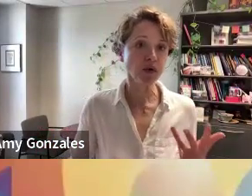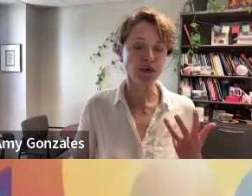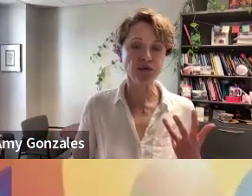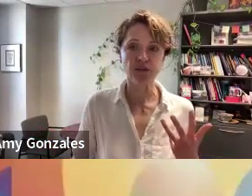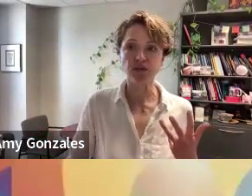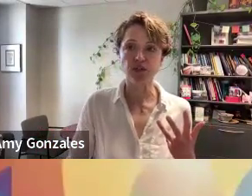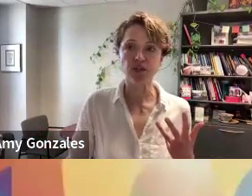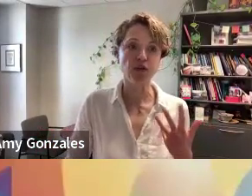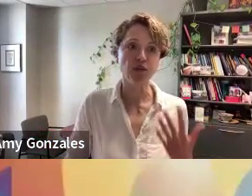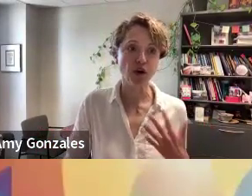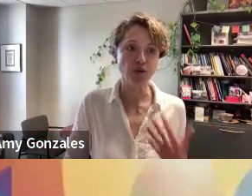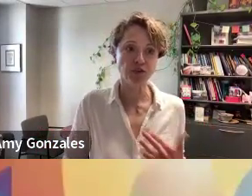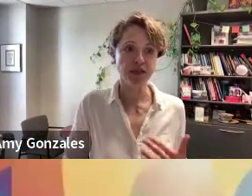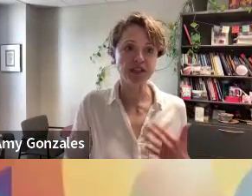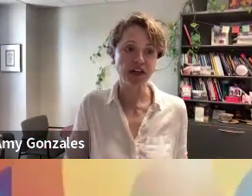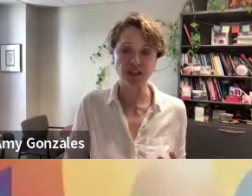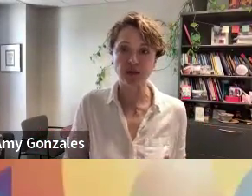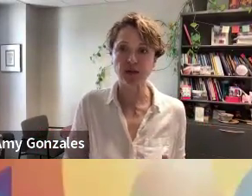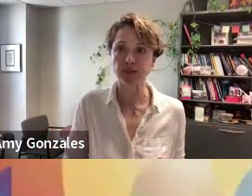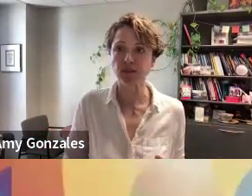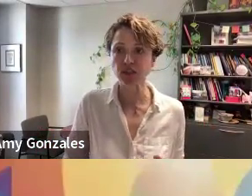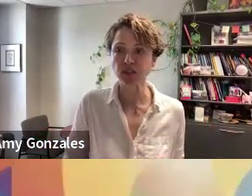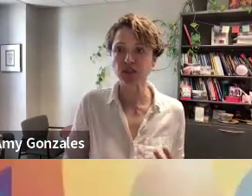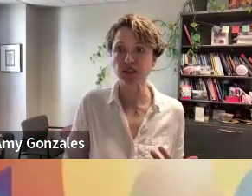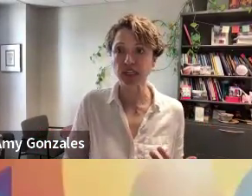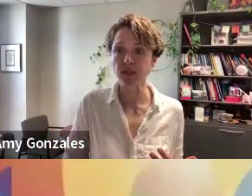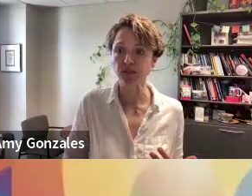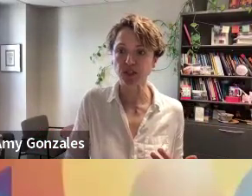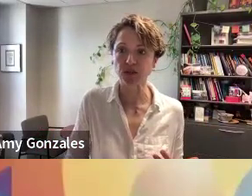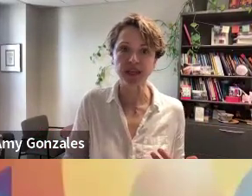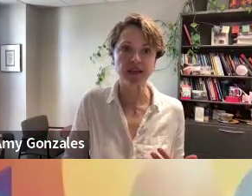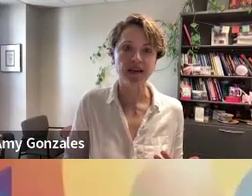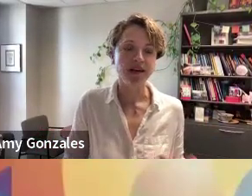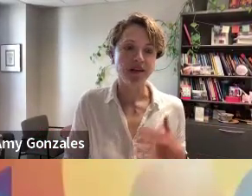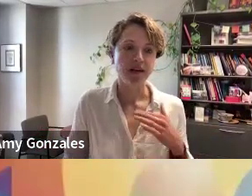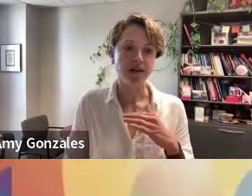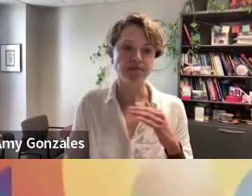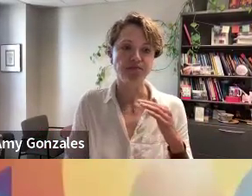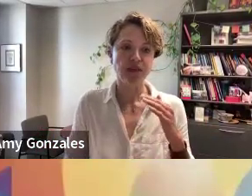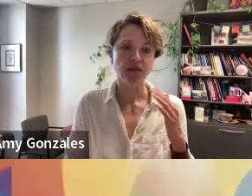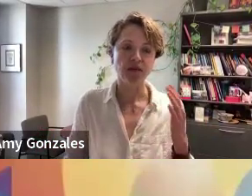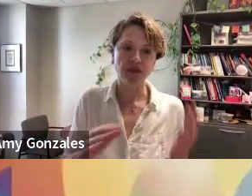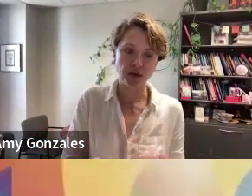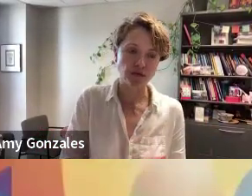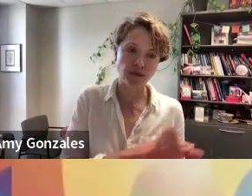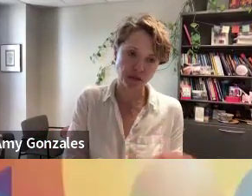in this report, we used the term large screen device ownership just to distinguish between